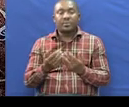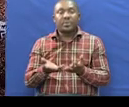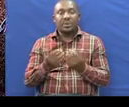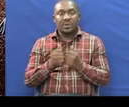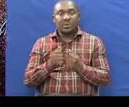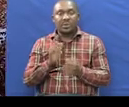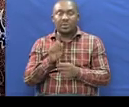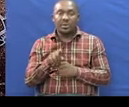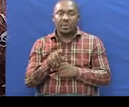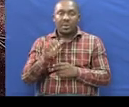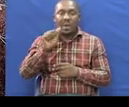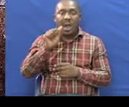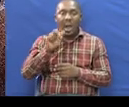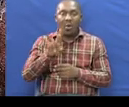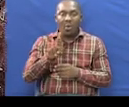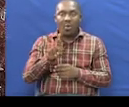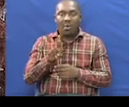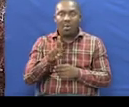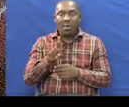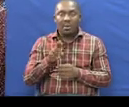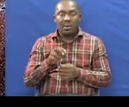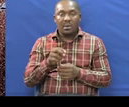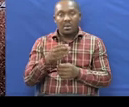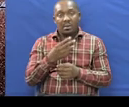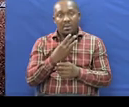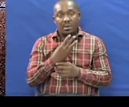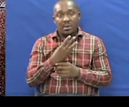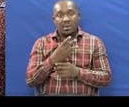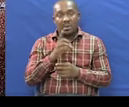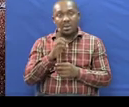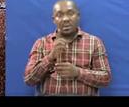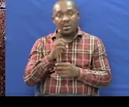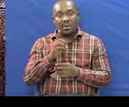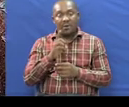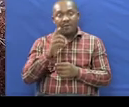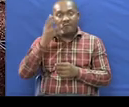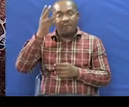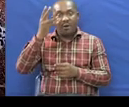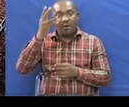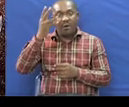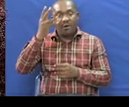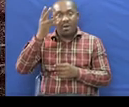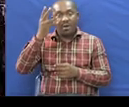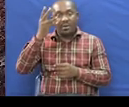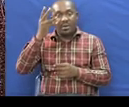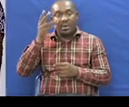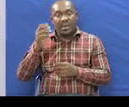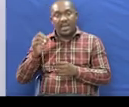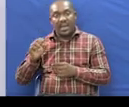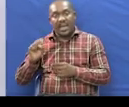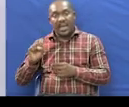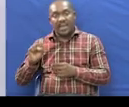therefore, because it is 24, but if you try to check here, it is 3d4 4s2. But according to